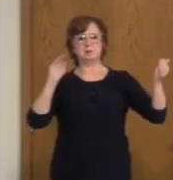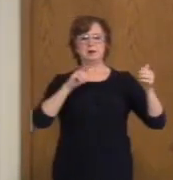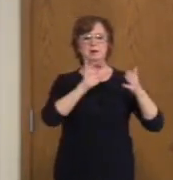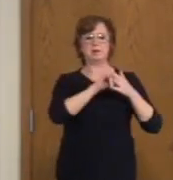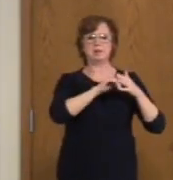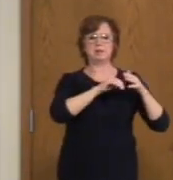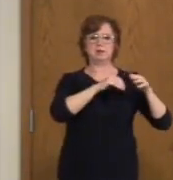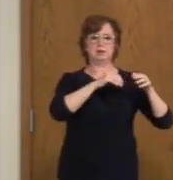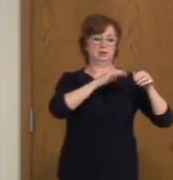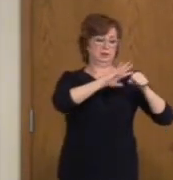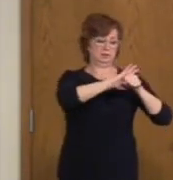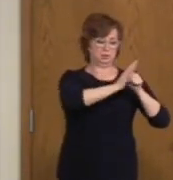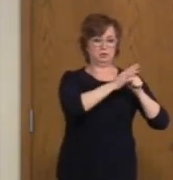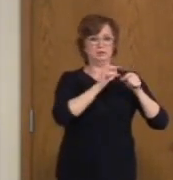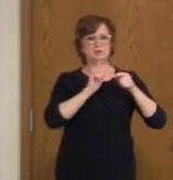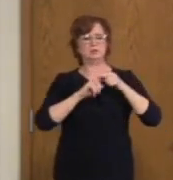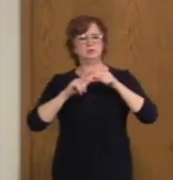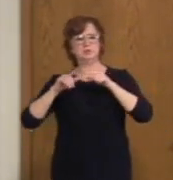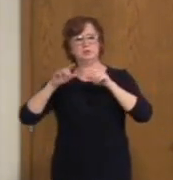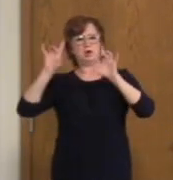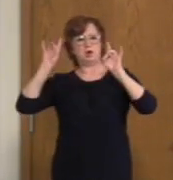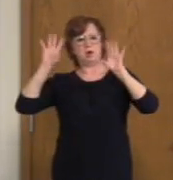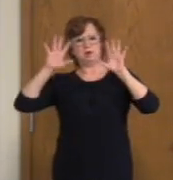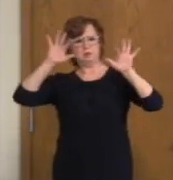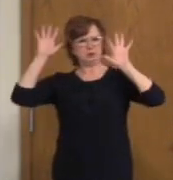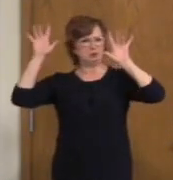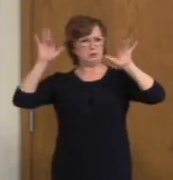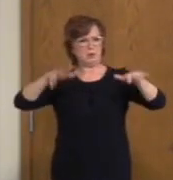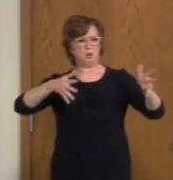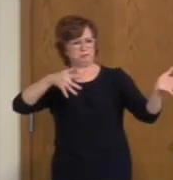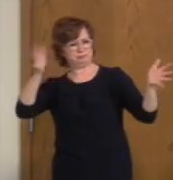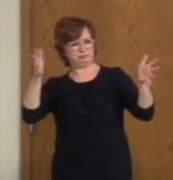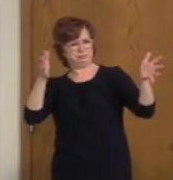harm to yourself and others. Same with, COVID.